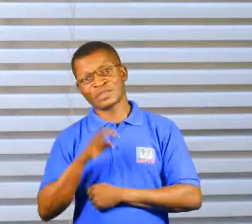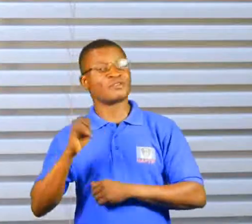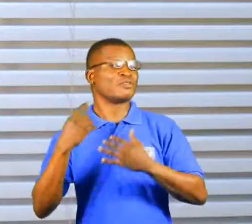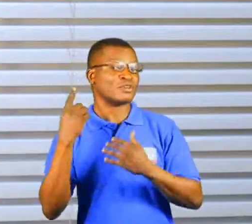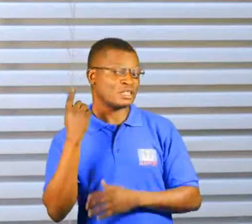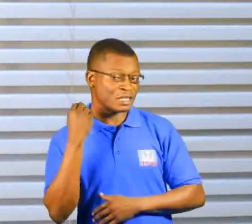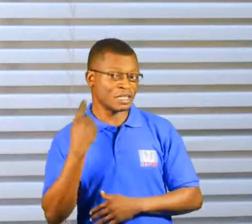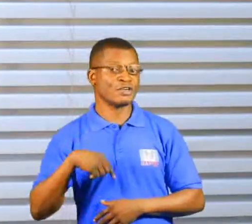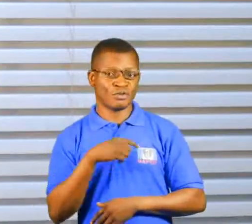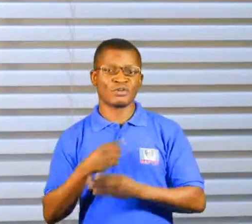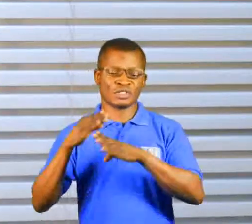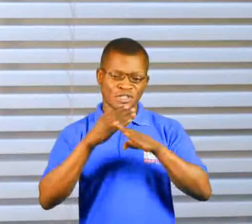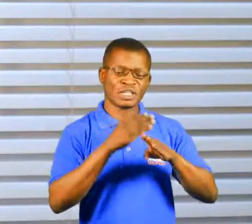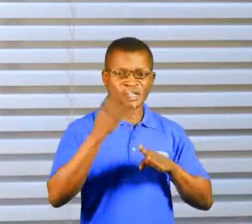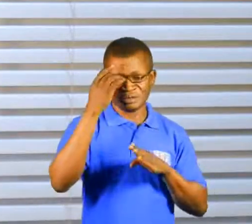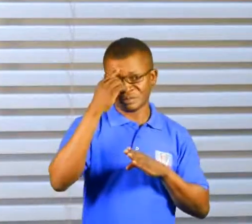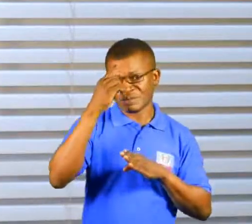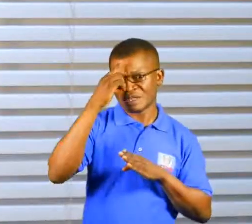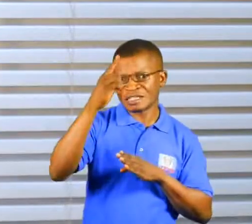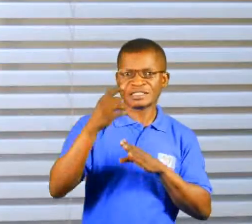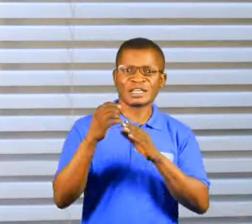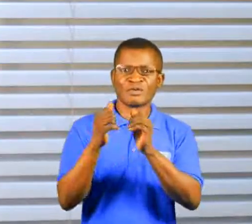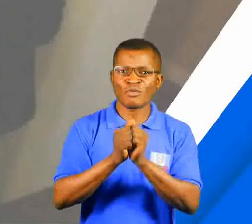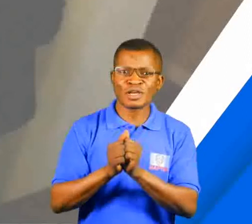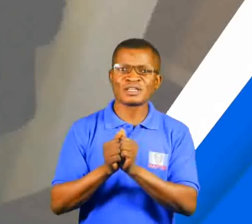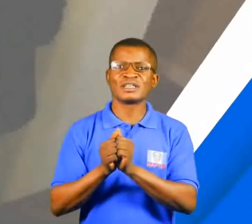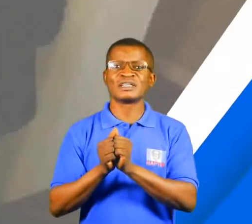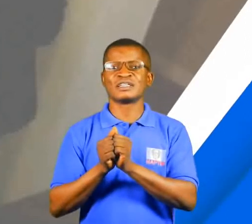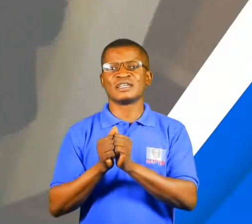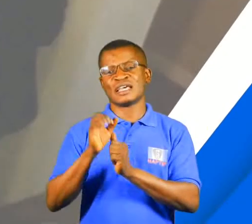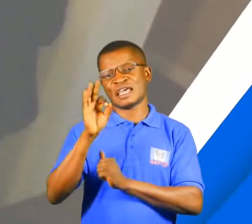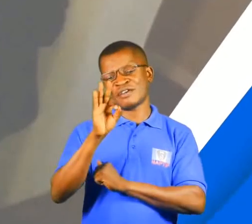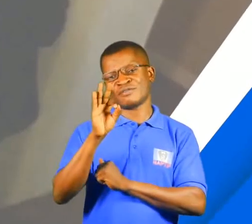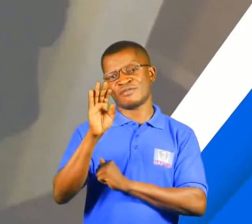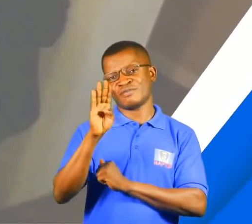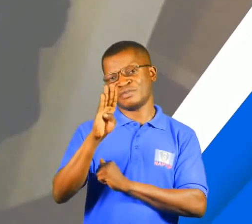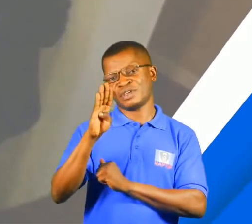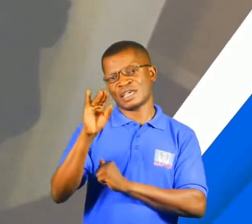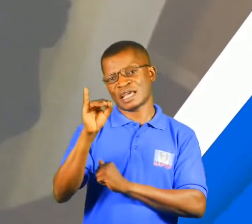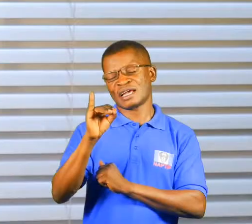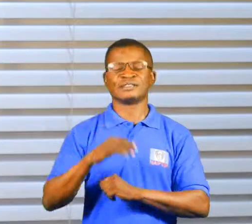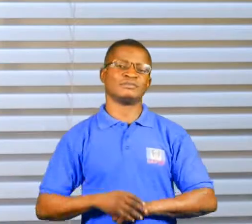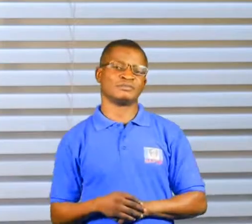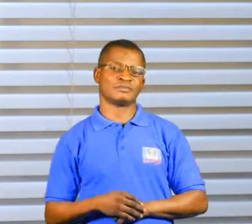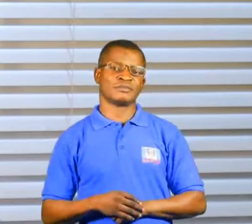jurisdictions. And even recently, we are also sharing intelligence with the